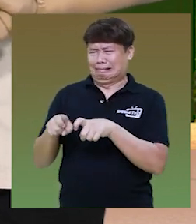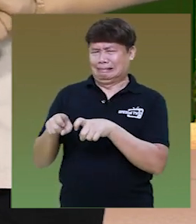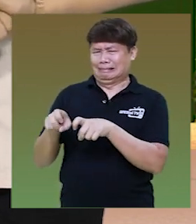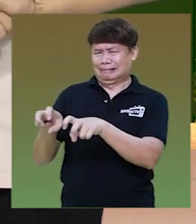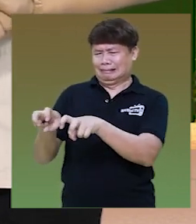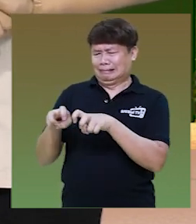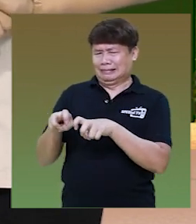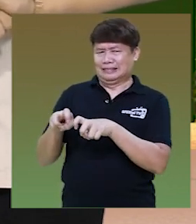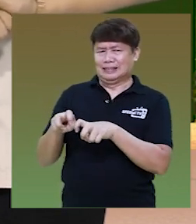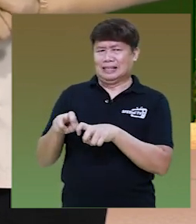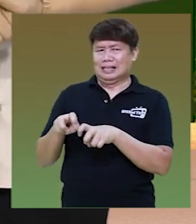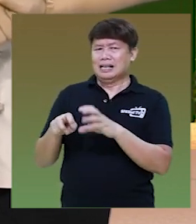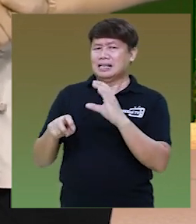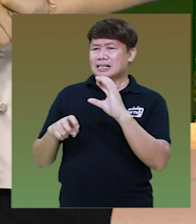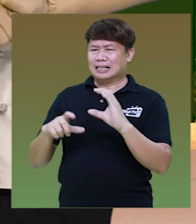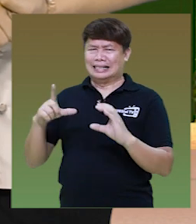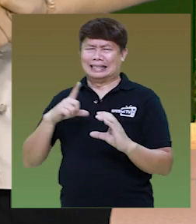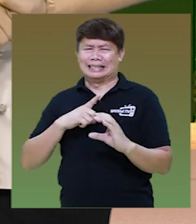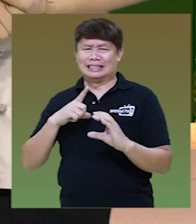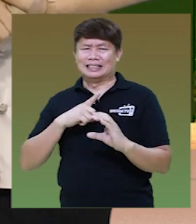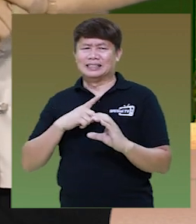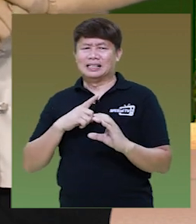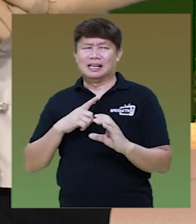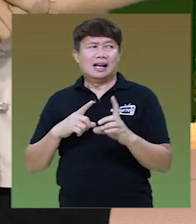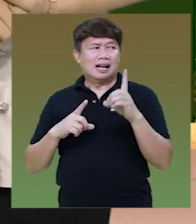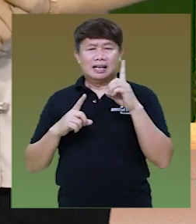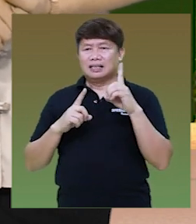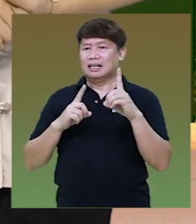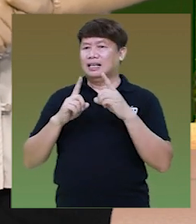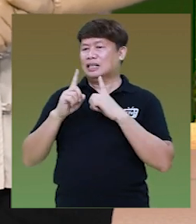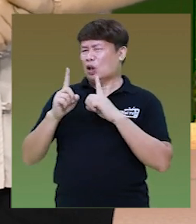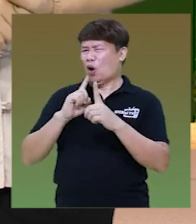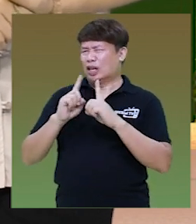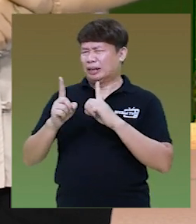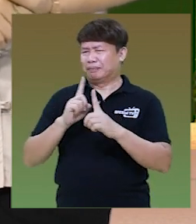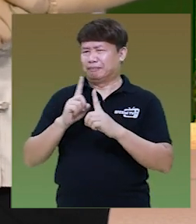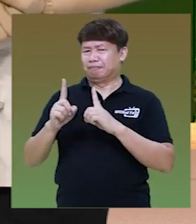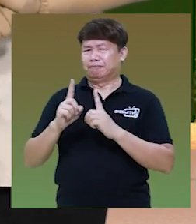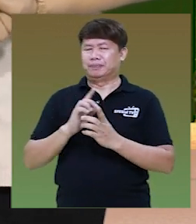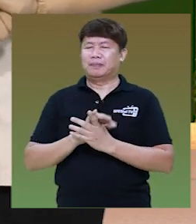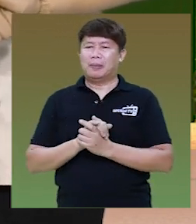Greedy. C. Lazy. Or D. Talkative.